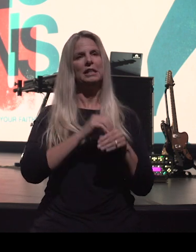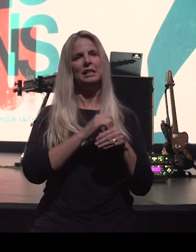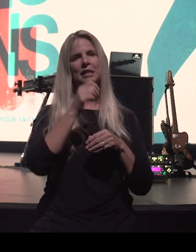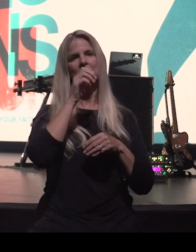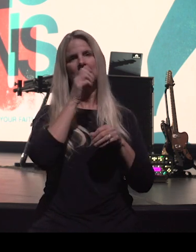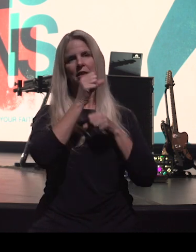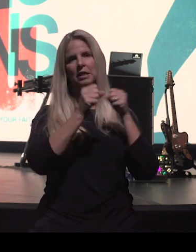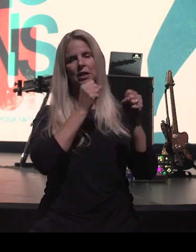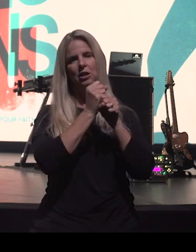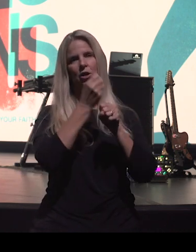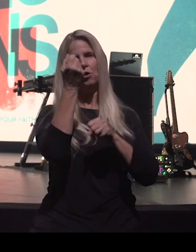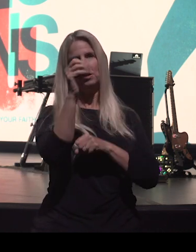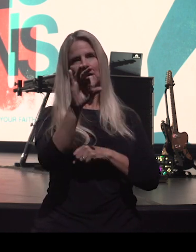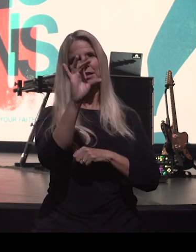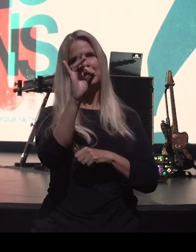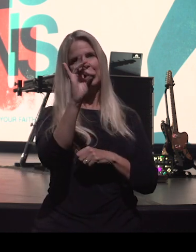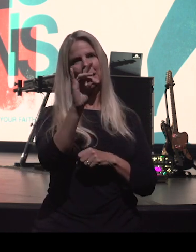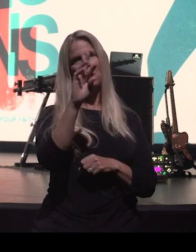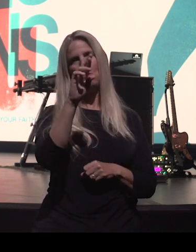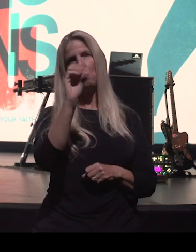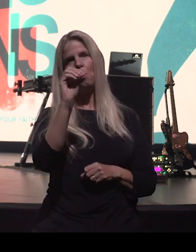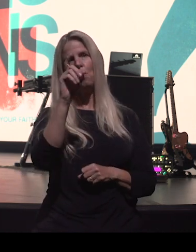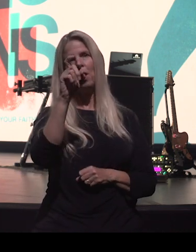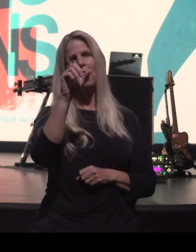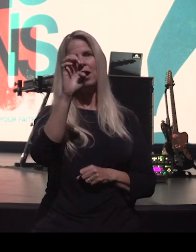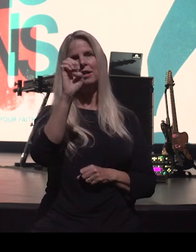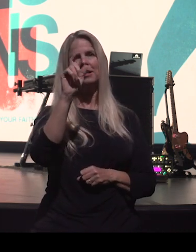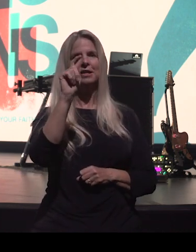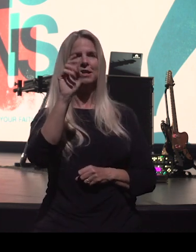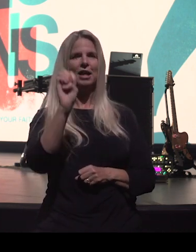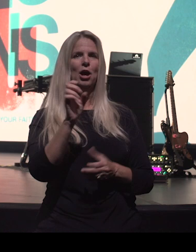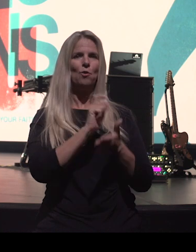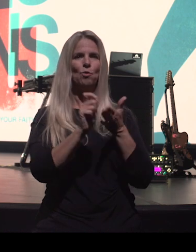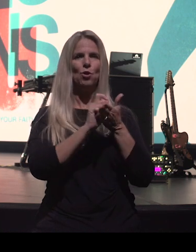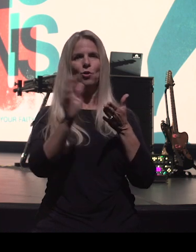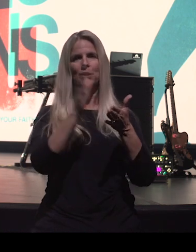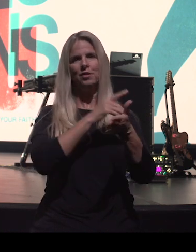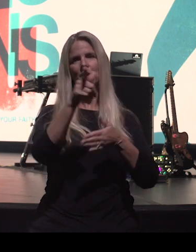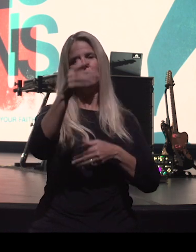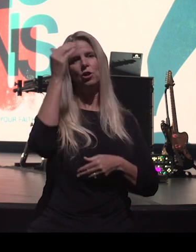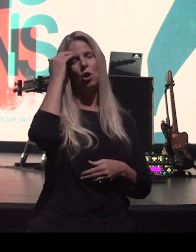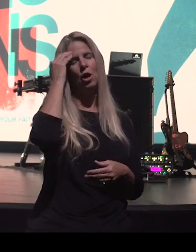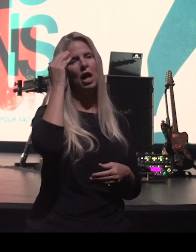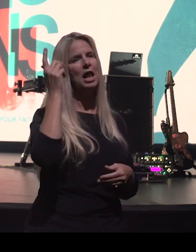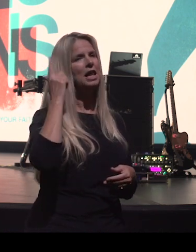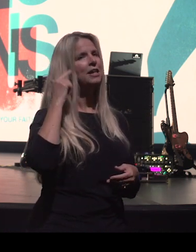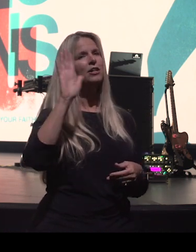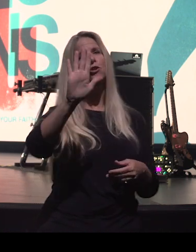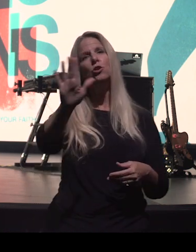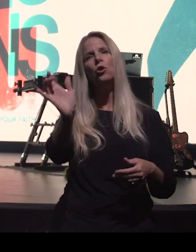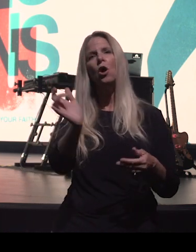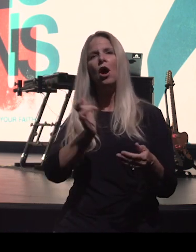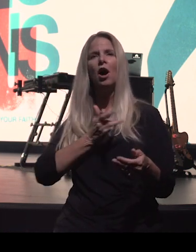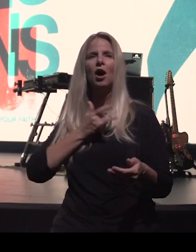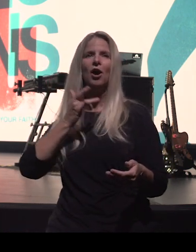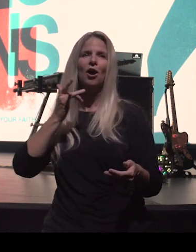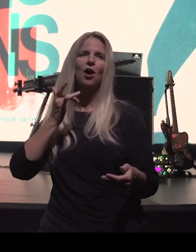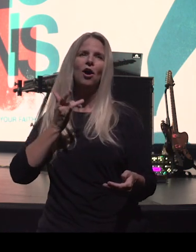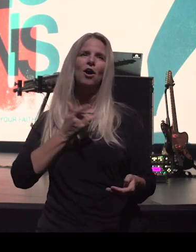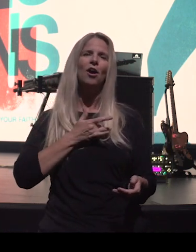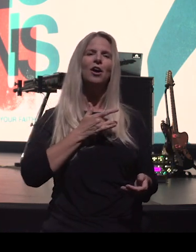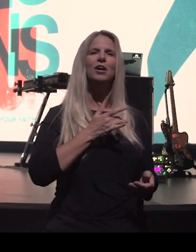1988, Roxette wrote a song that you know. Listen to this. Listen to your heart. Yeah.